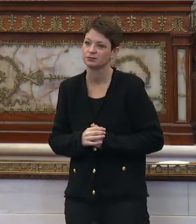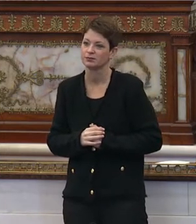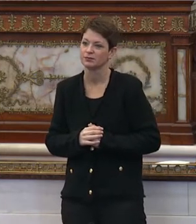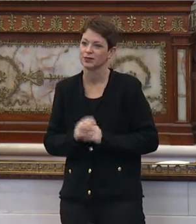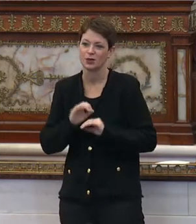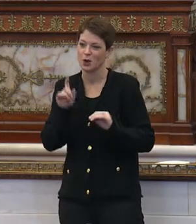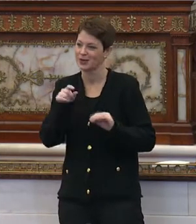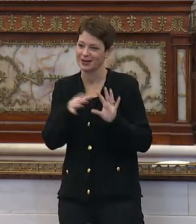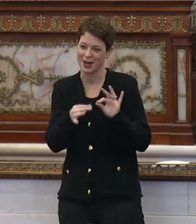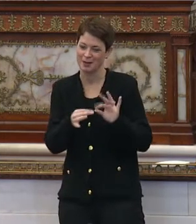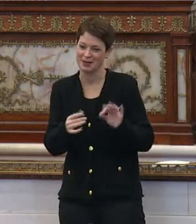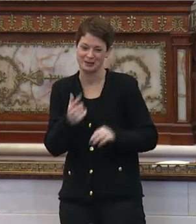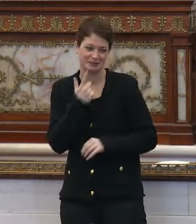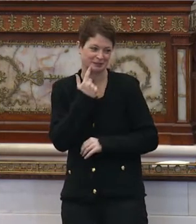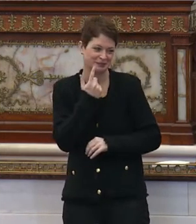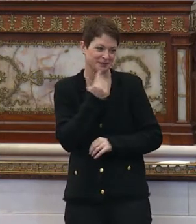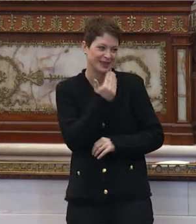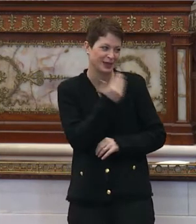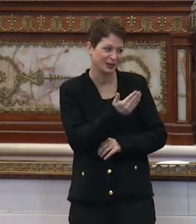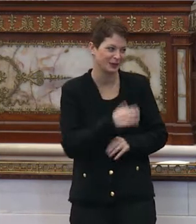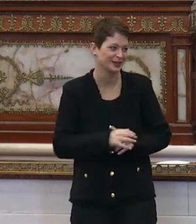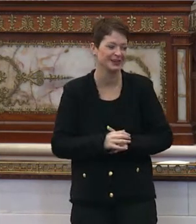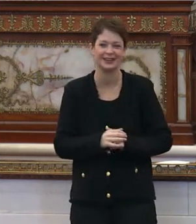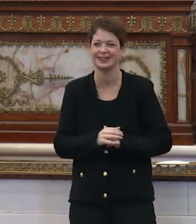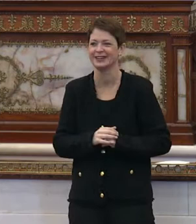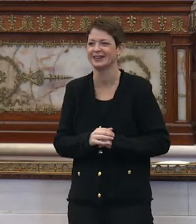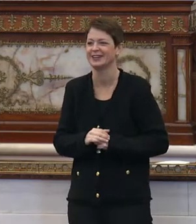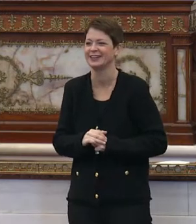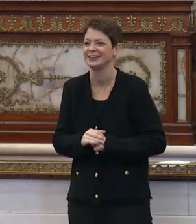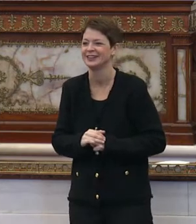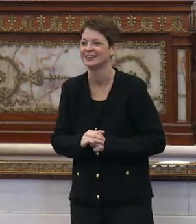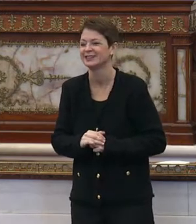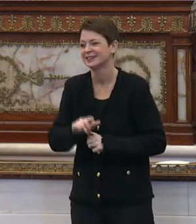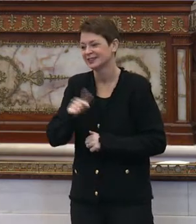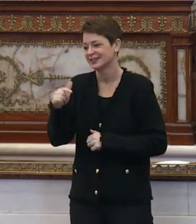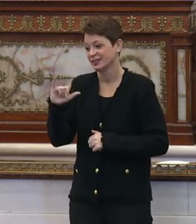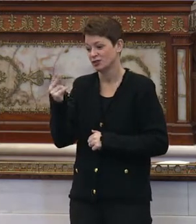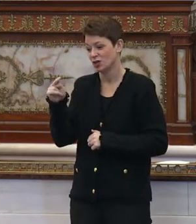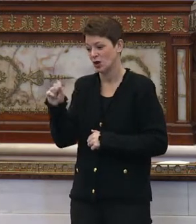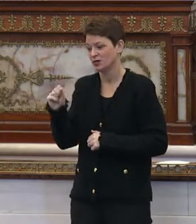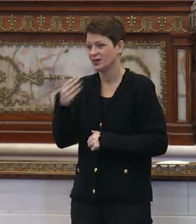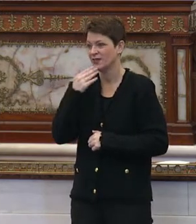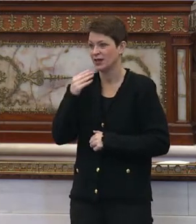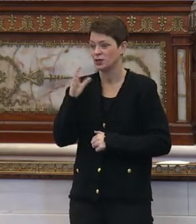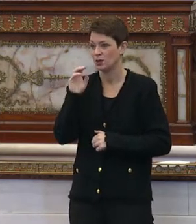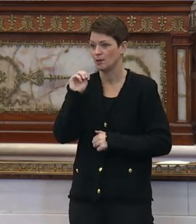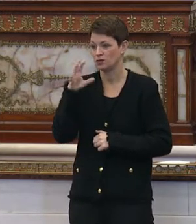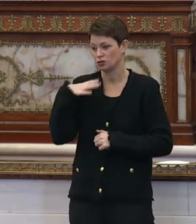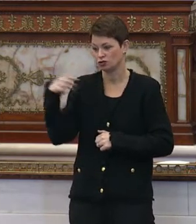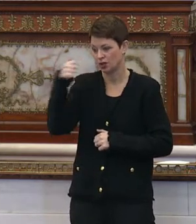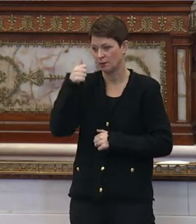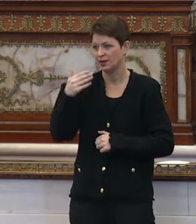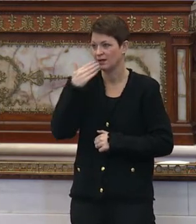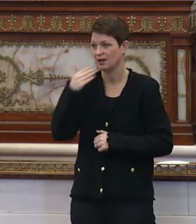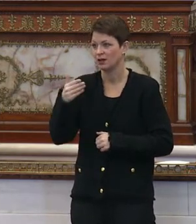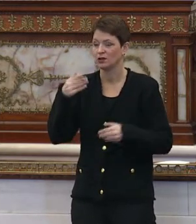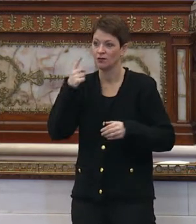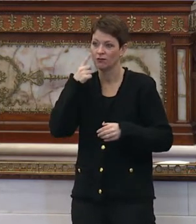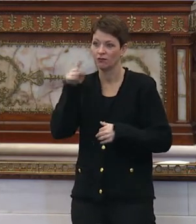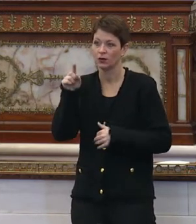No need to comment. Thank you. Councilmember Jones. Thank you, Mr. Chairman, and thank you